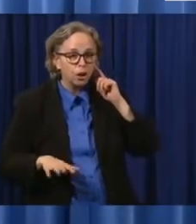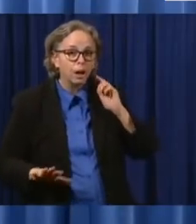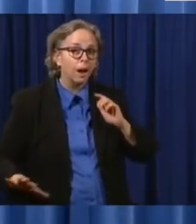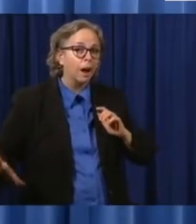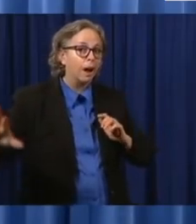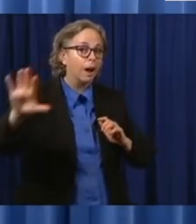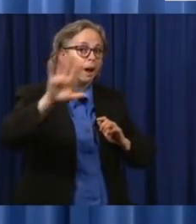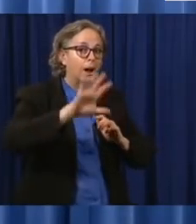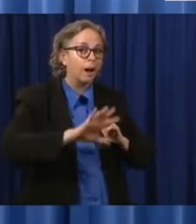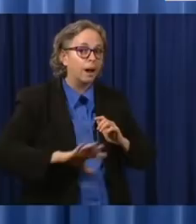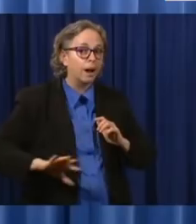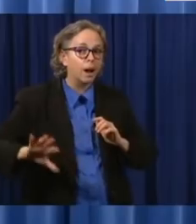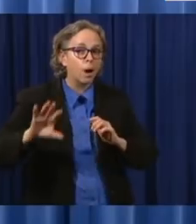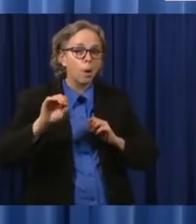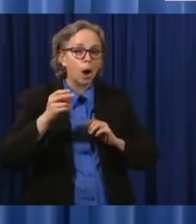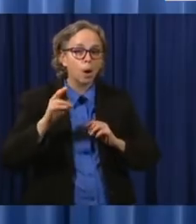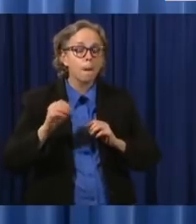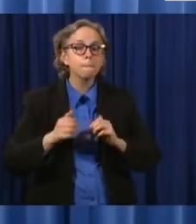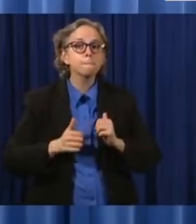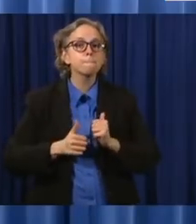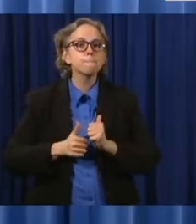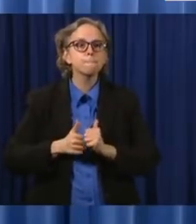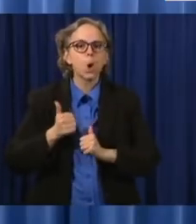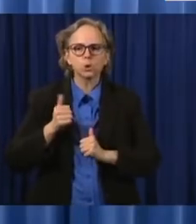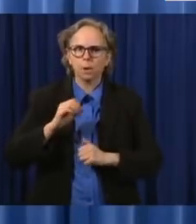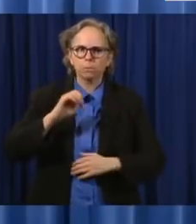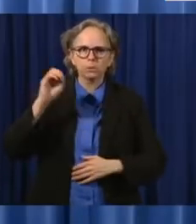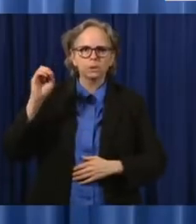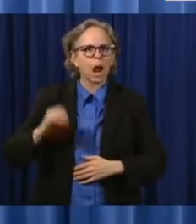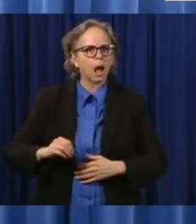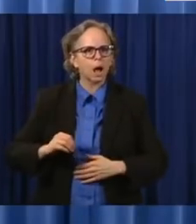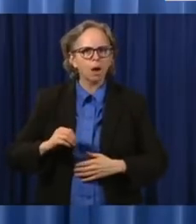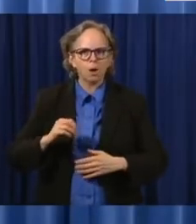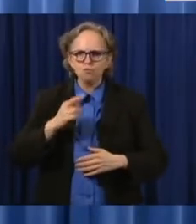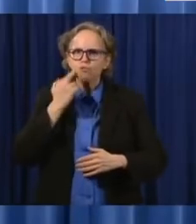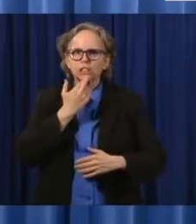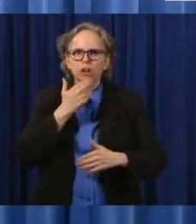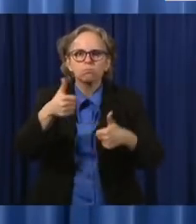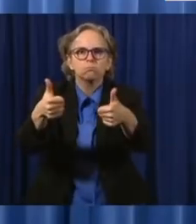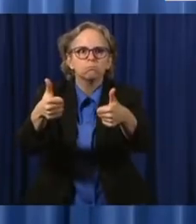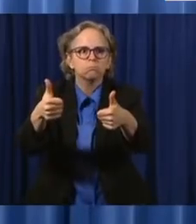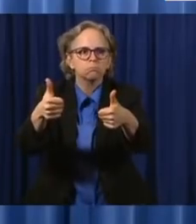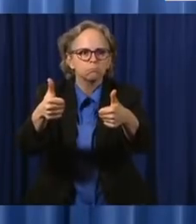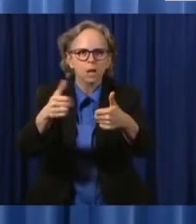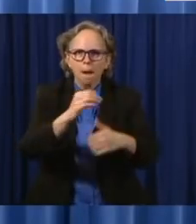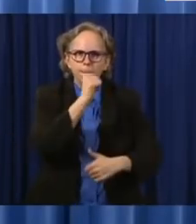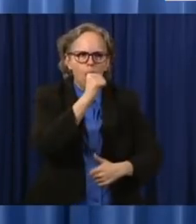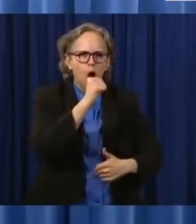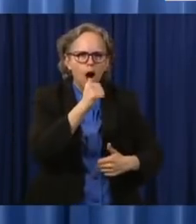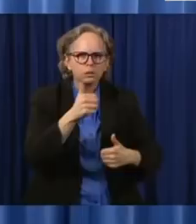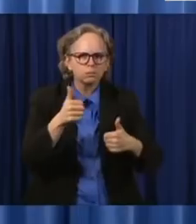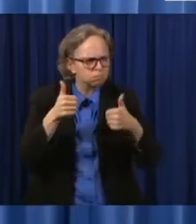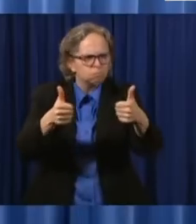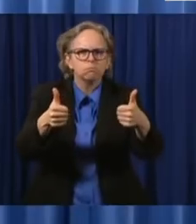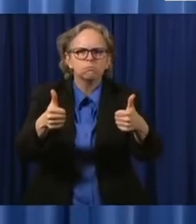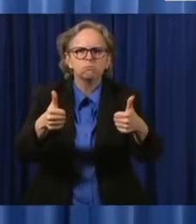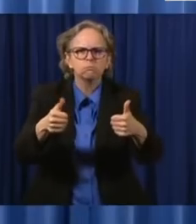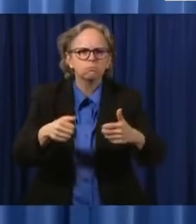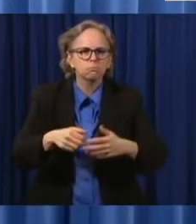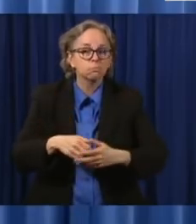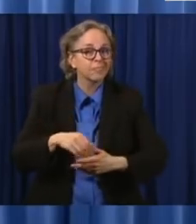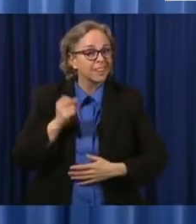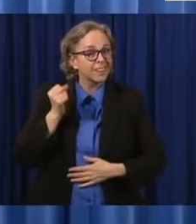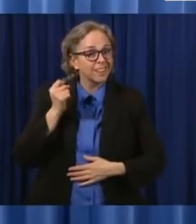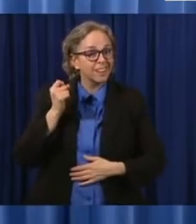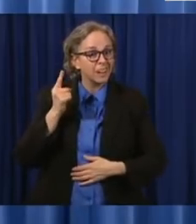that by and large, restaurants were doing a good job. Bars were doing a good job. Most Ohioans, when they